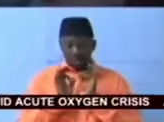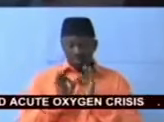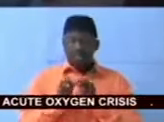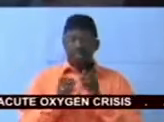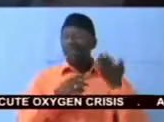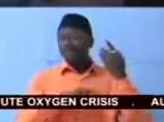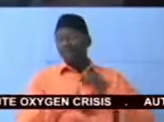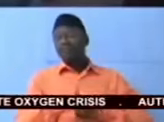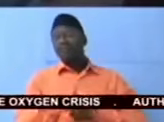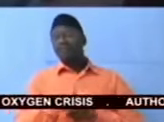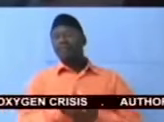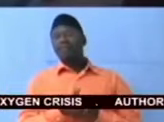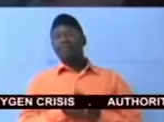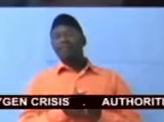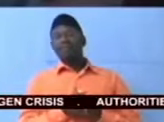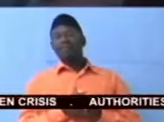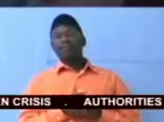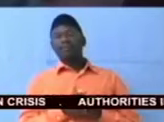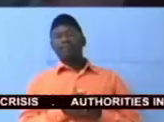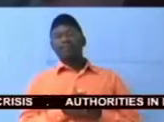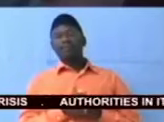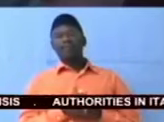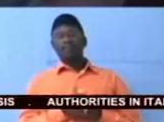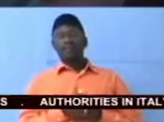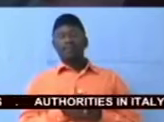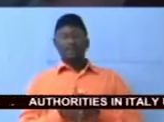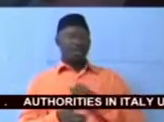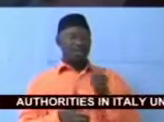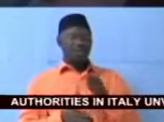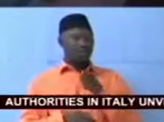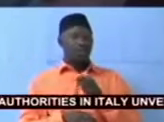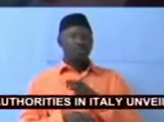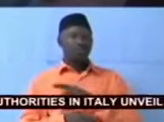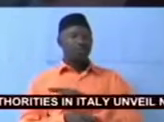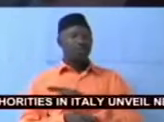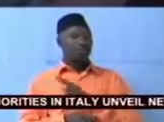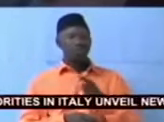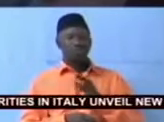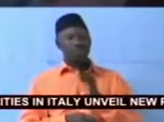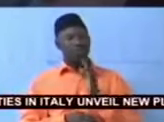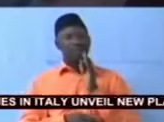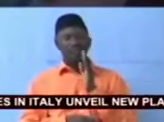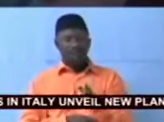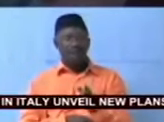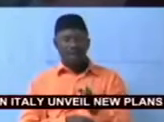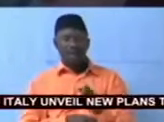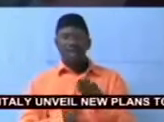And so this may operate unfairly against the accused person. And I